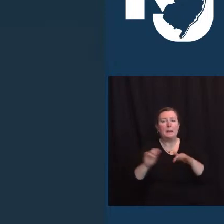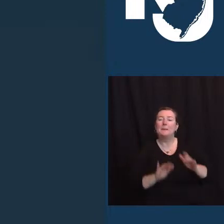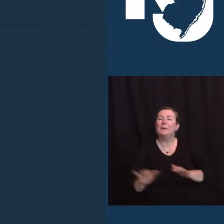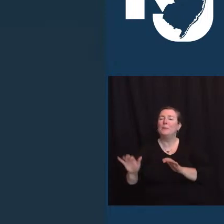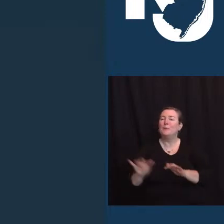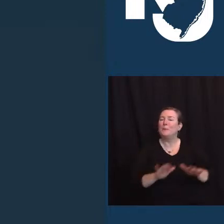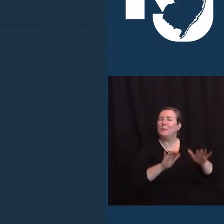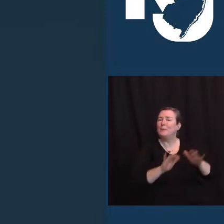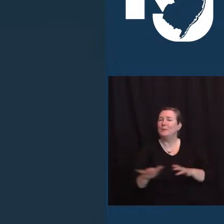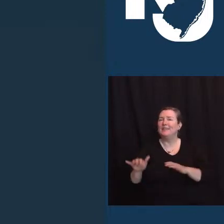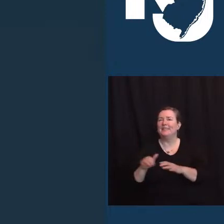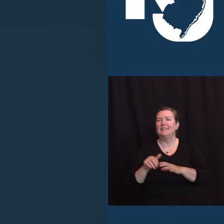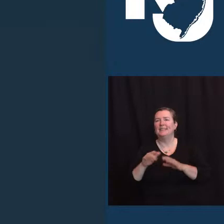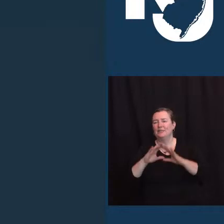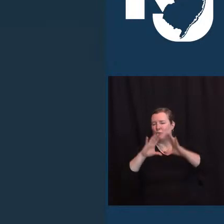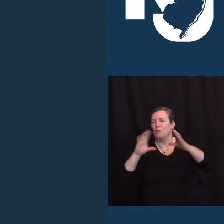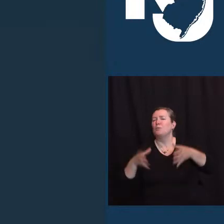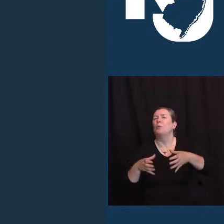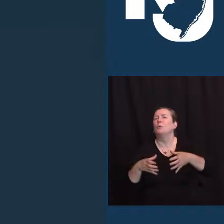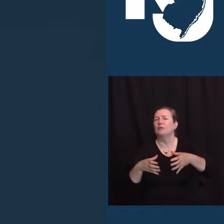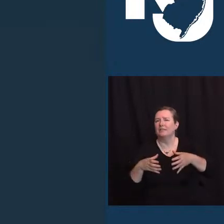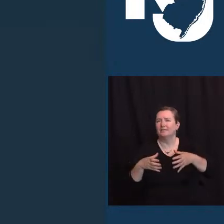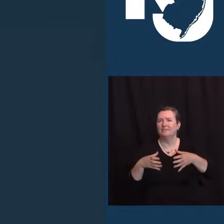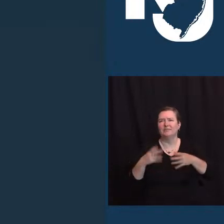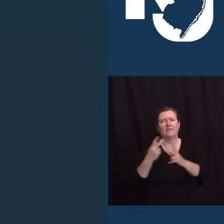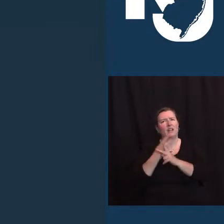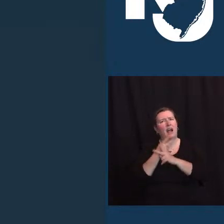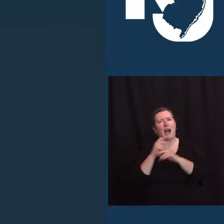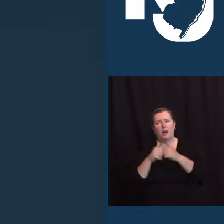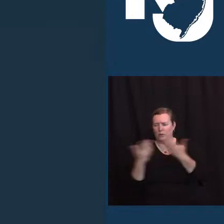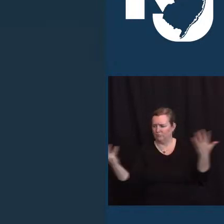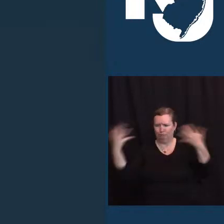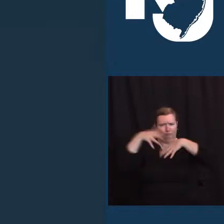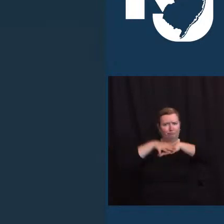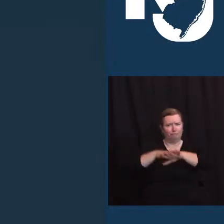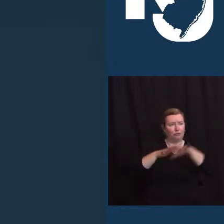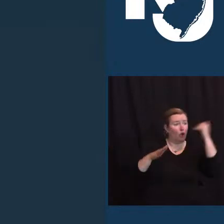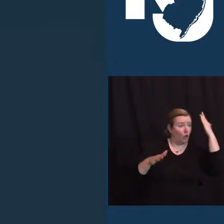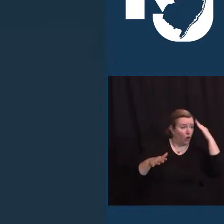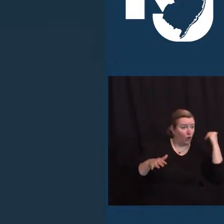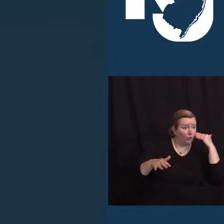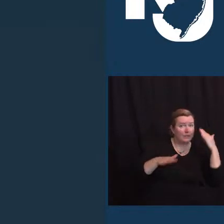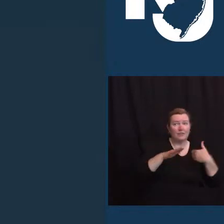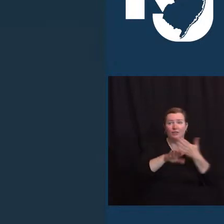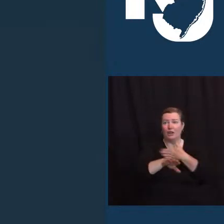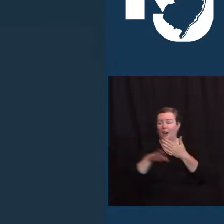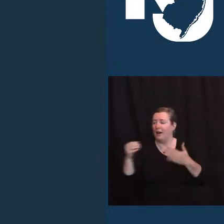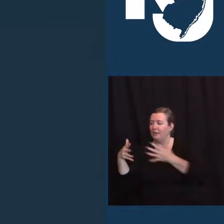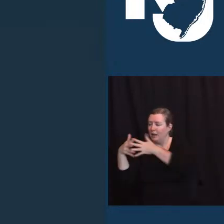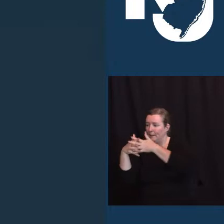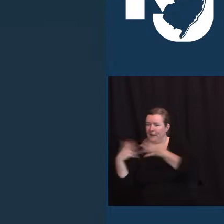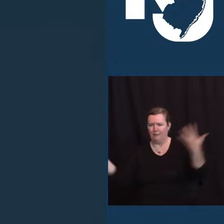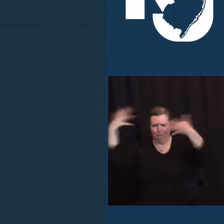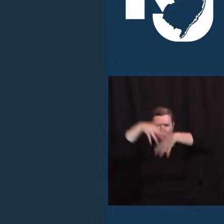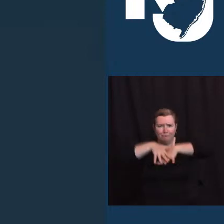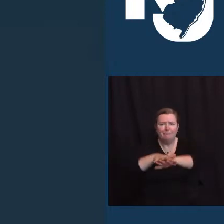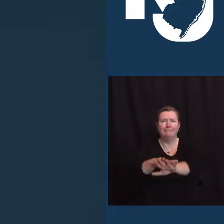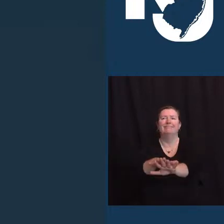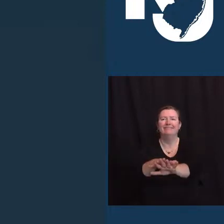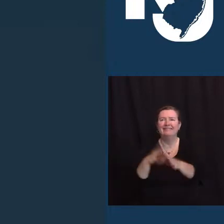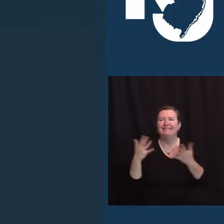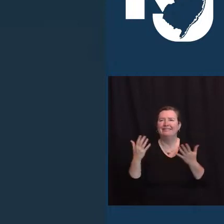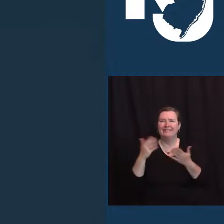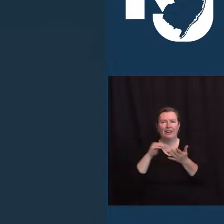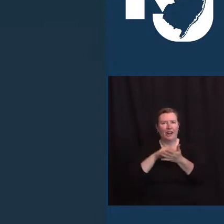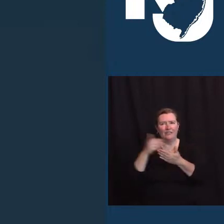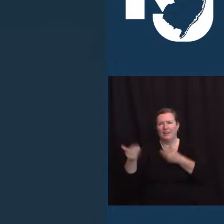From that experience, he found a way to fuse Korean songs with American R&B, and he would be invited to perform at Korean festivals and